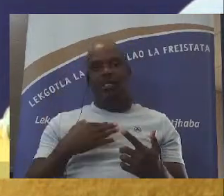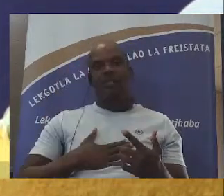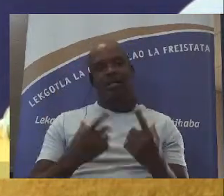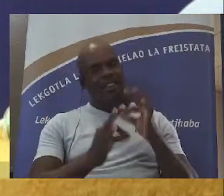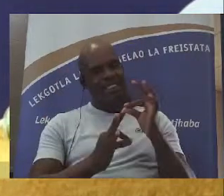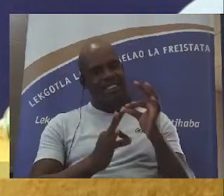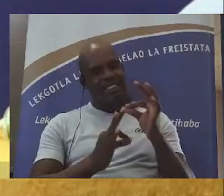licensing